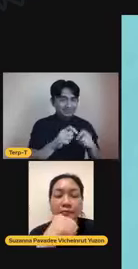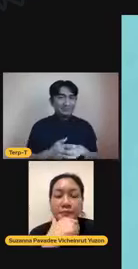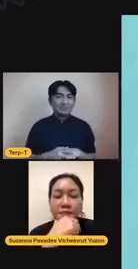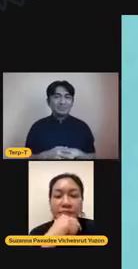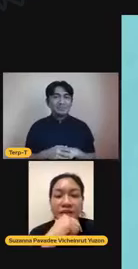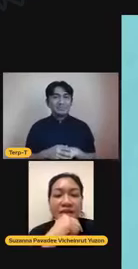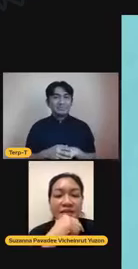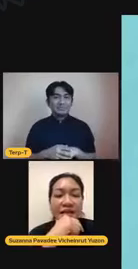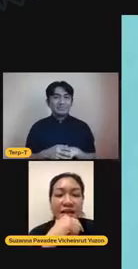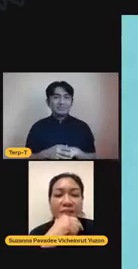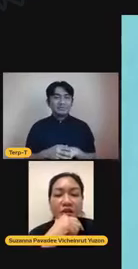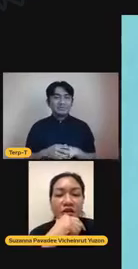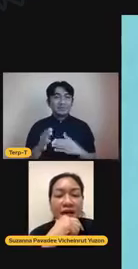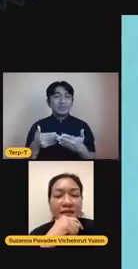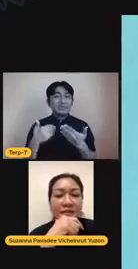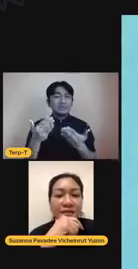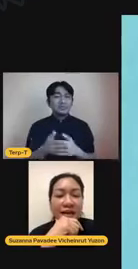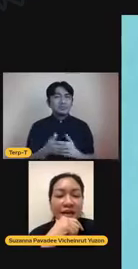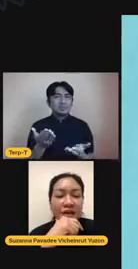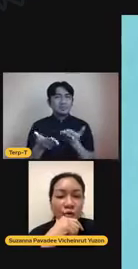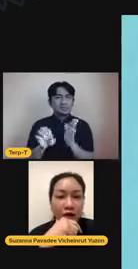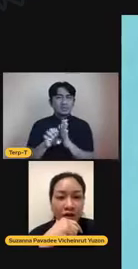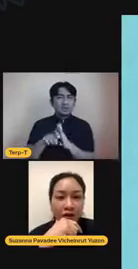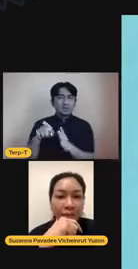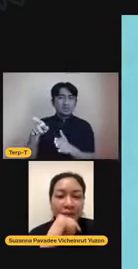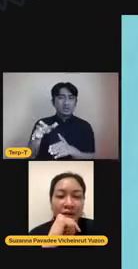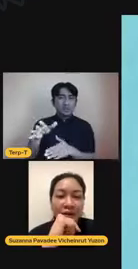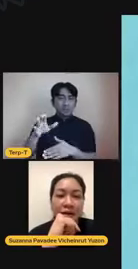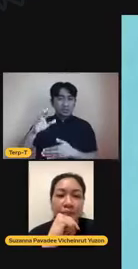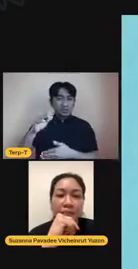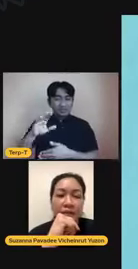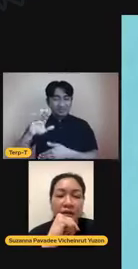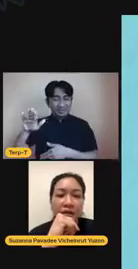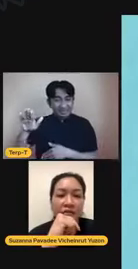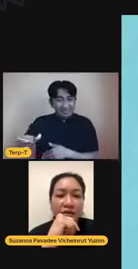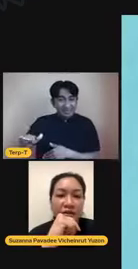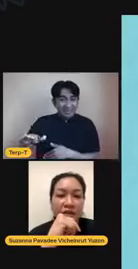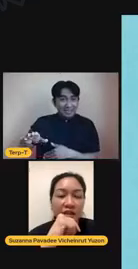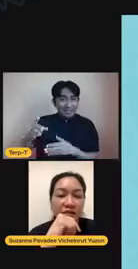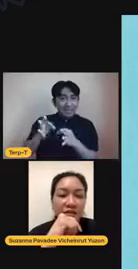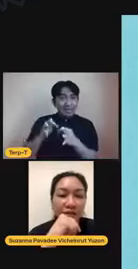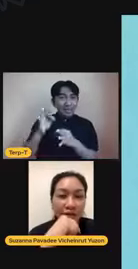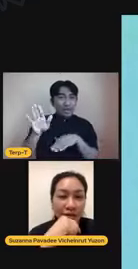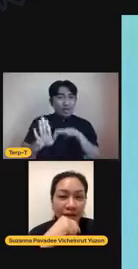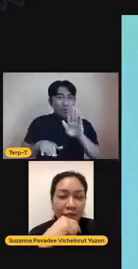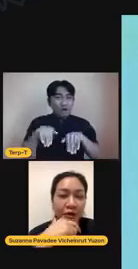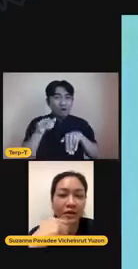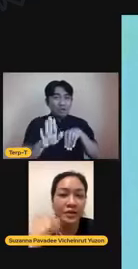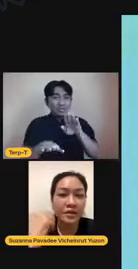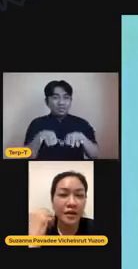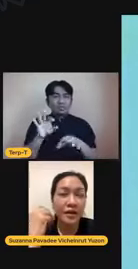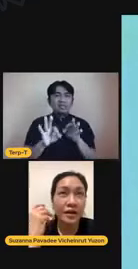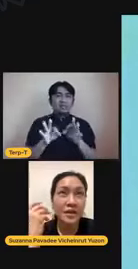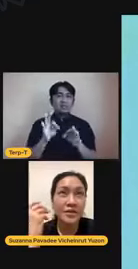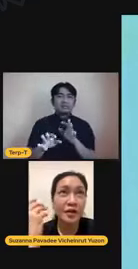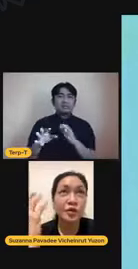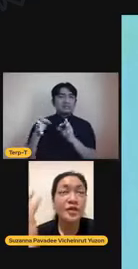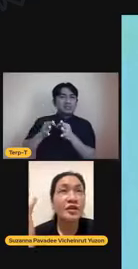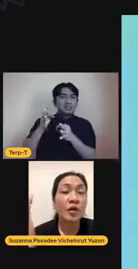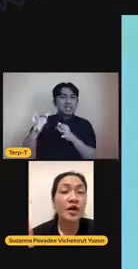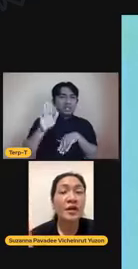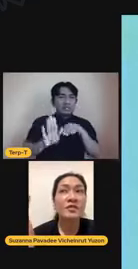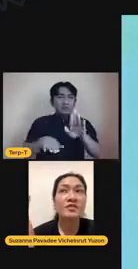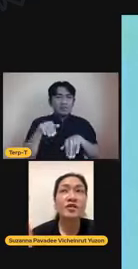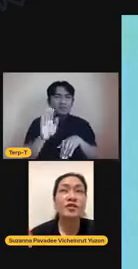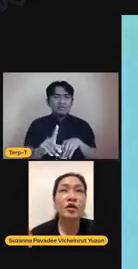but let's say your child is delayed in walking. If your child is very delayed in walking, it's not